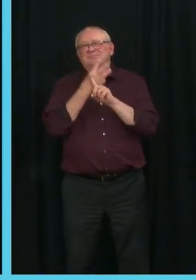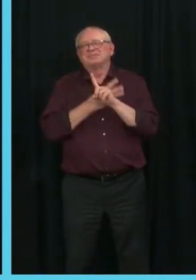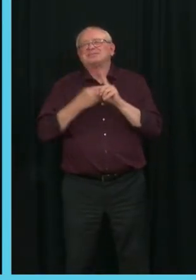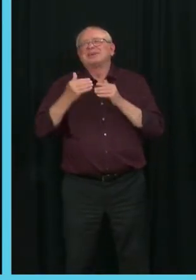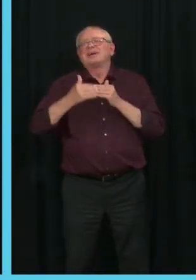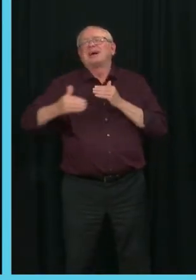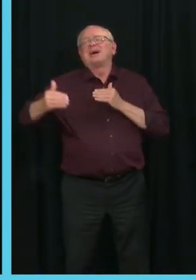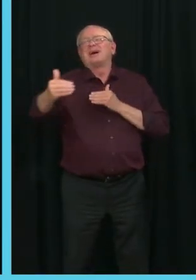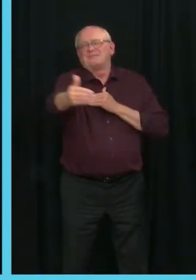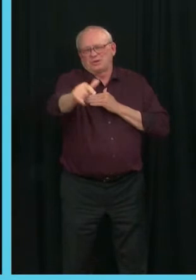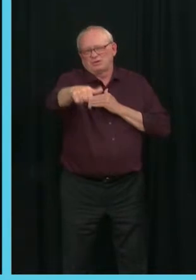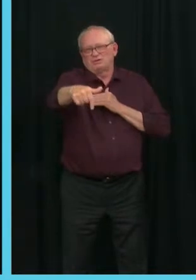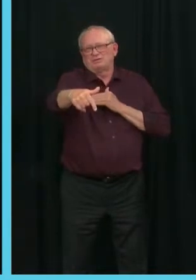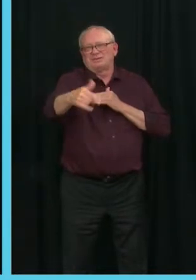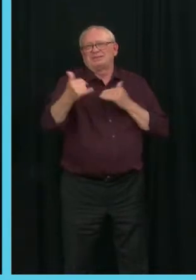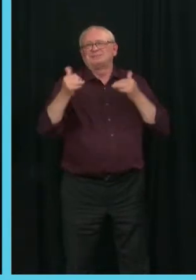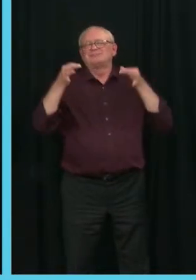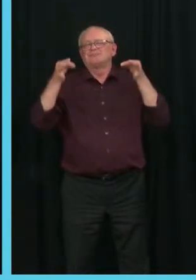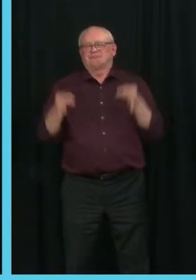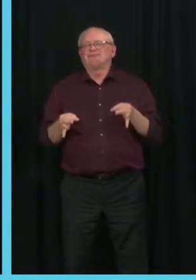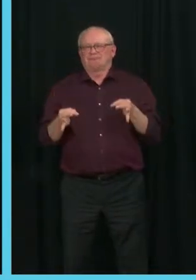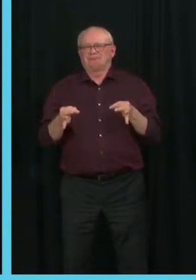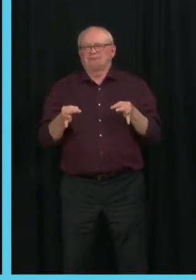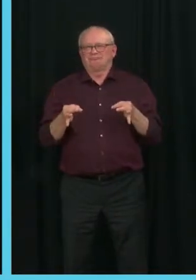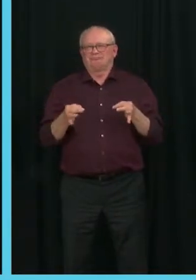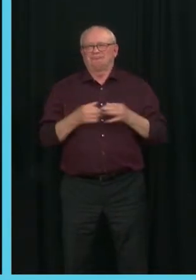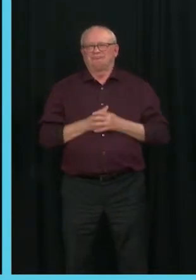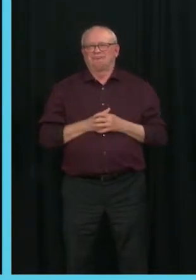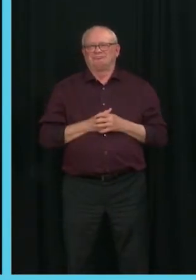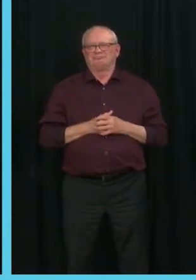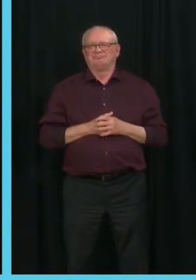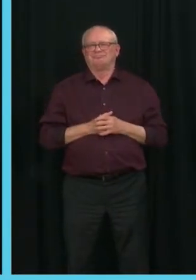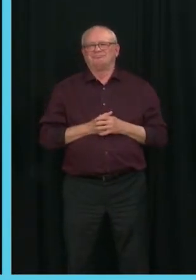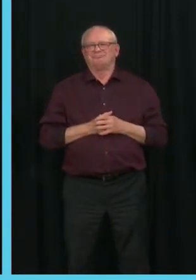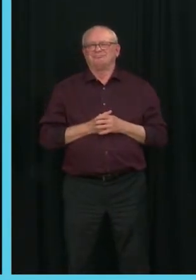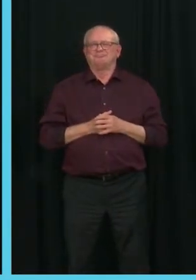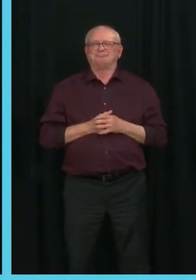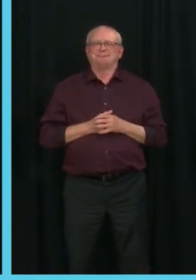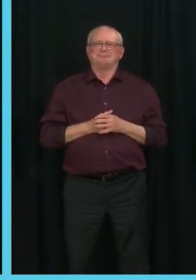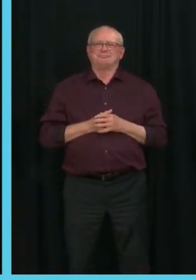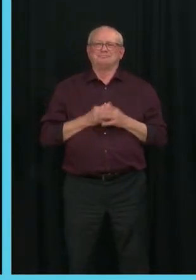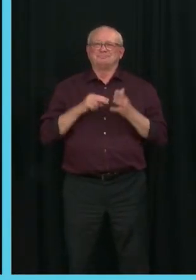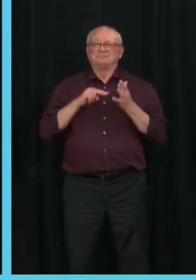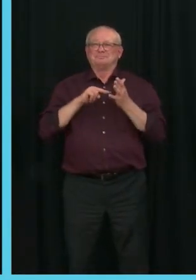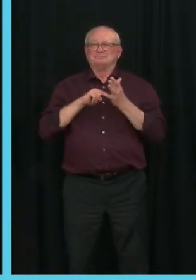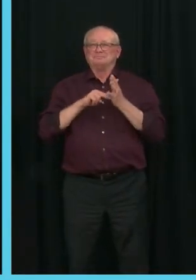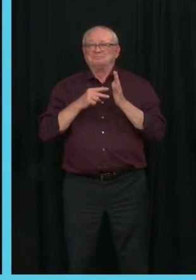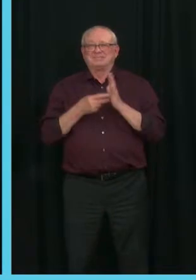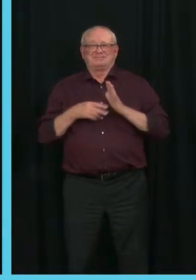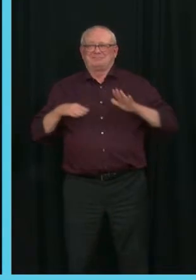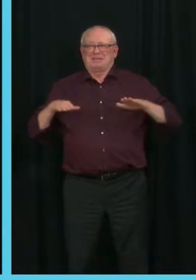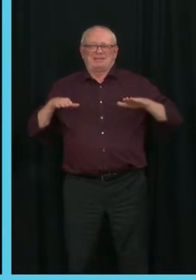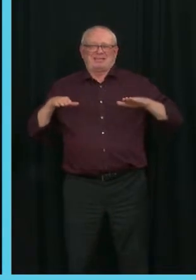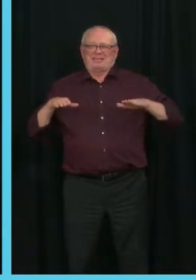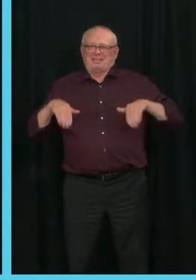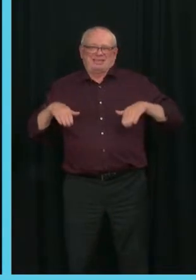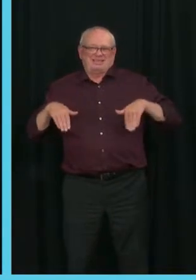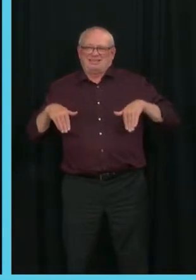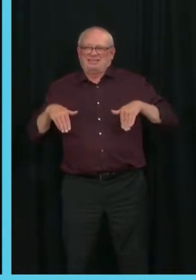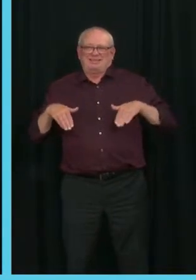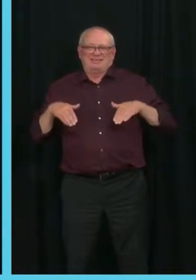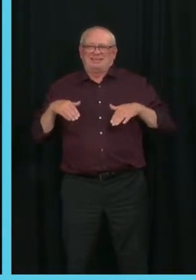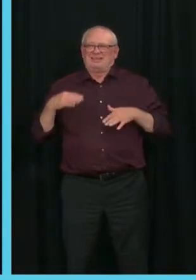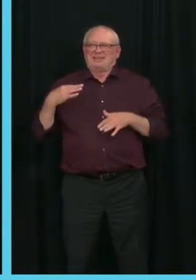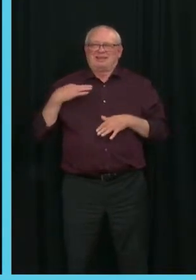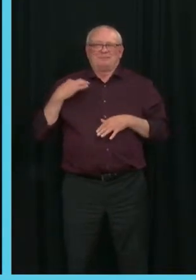regulatory decision, a damaging regulatory decision. So we would not be in a position to make an application